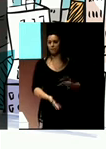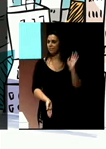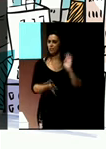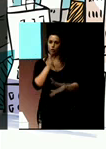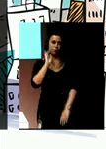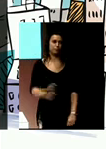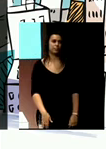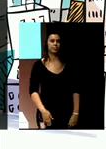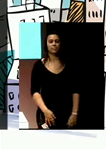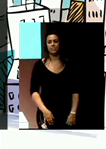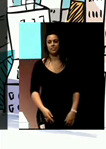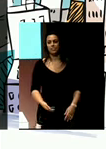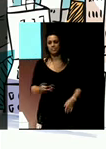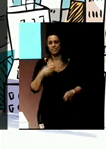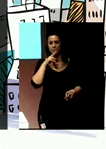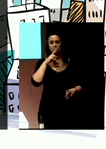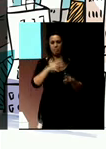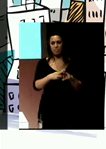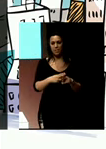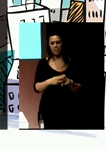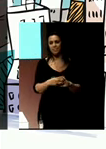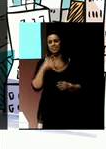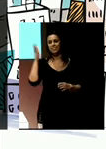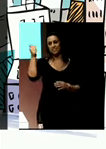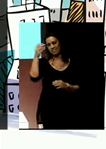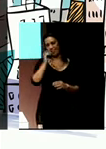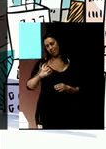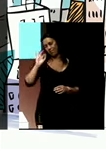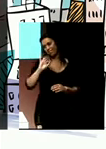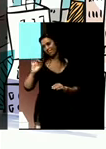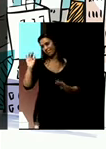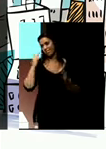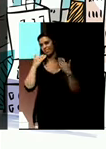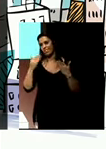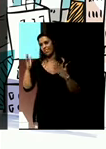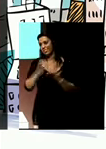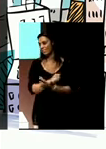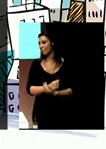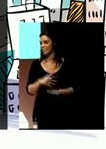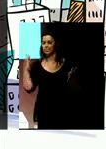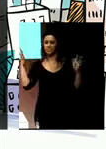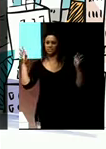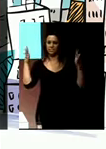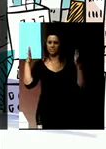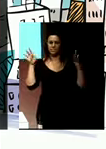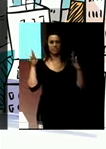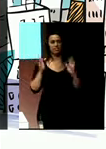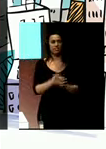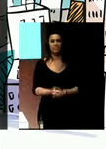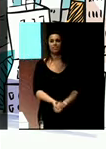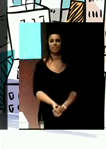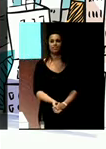Come on, okay. We leave? Okay, let's go to the terrace. Okay, thank you very much, everyone. Bye.